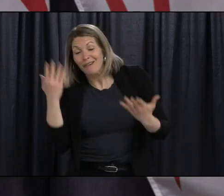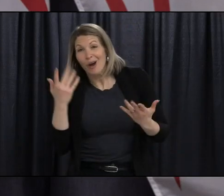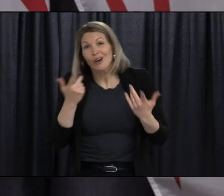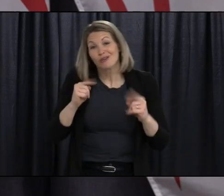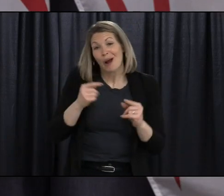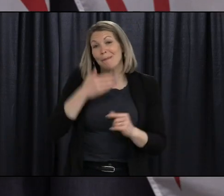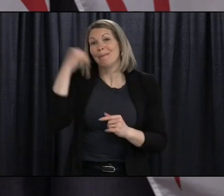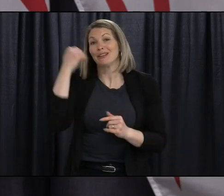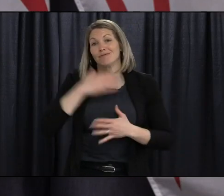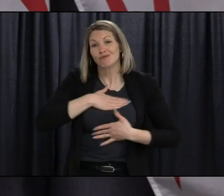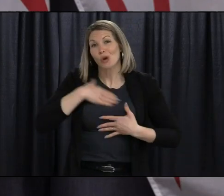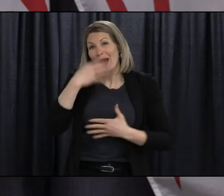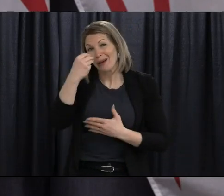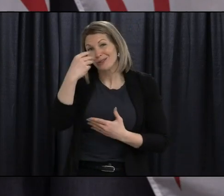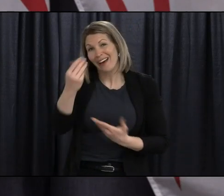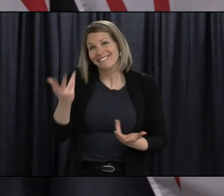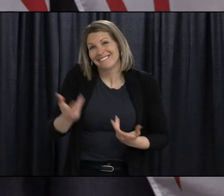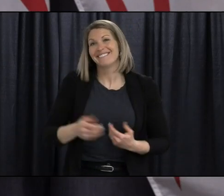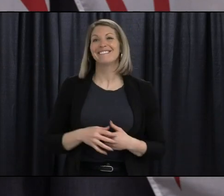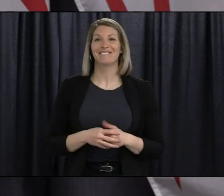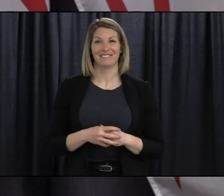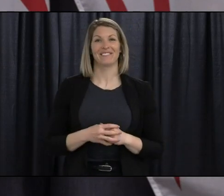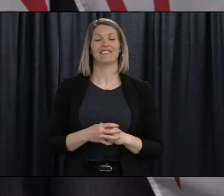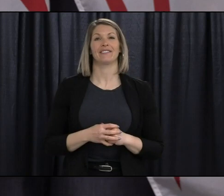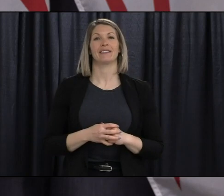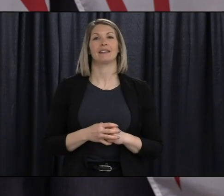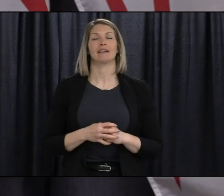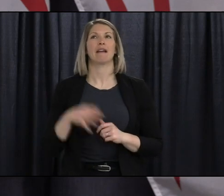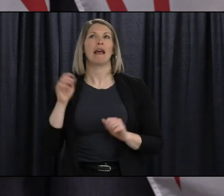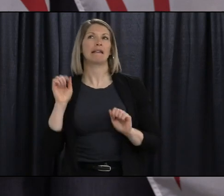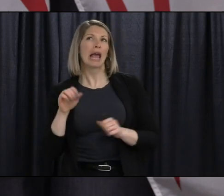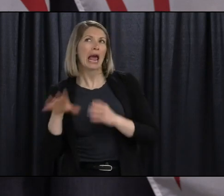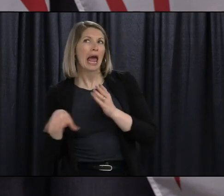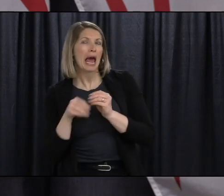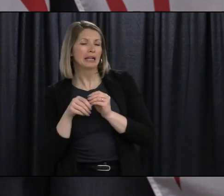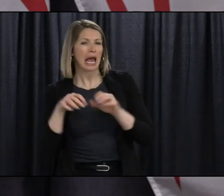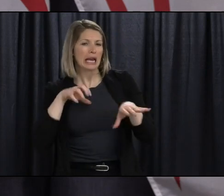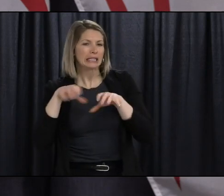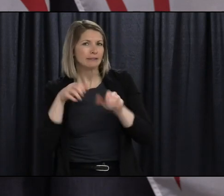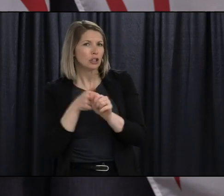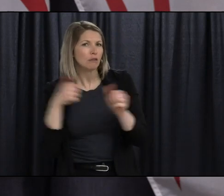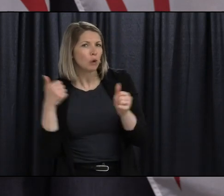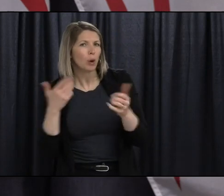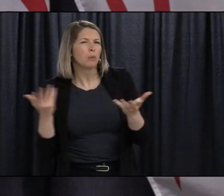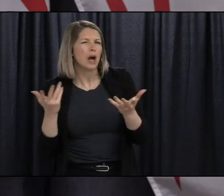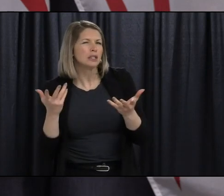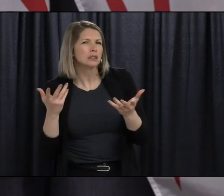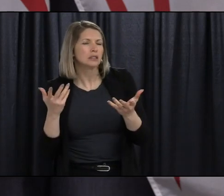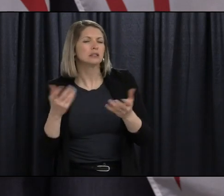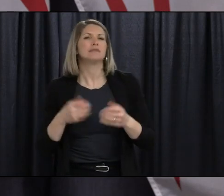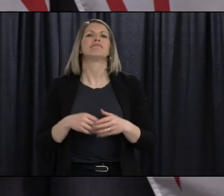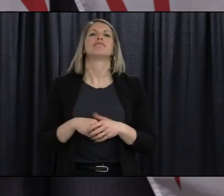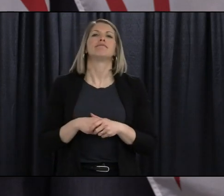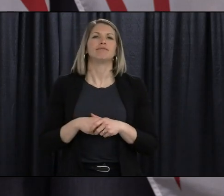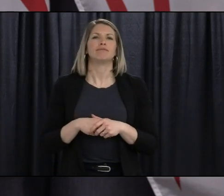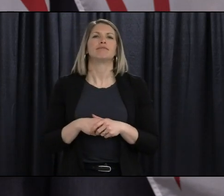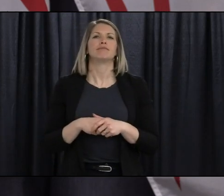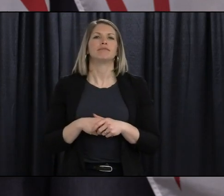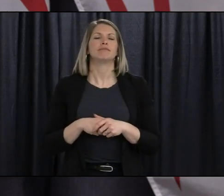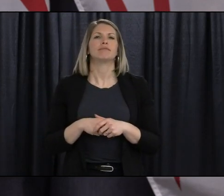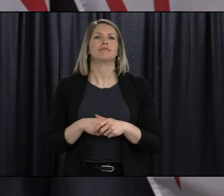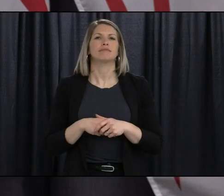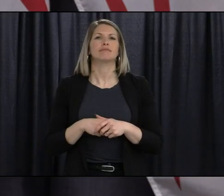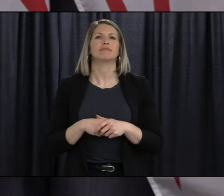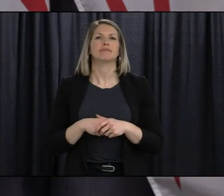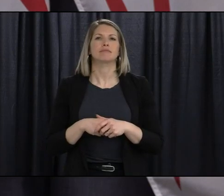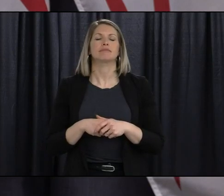And what about the activities we should be avoiding? So we certainly wouldn't want you to be doing any kinds of activities where